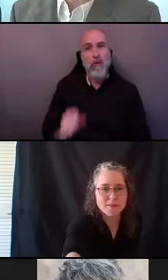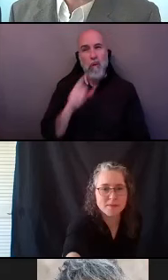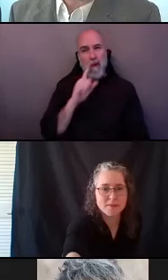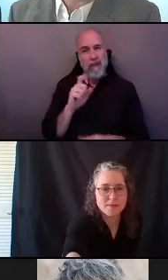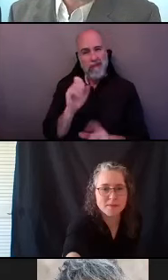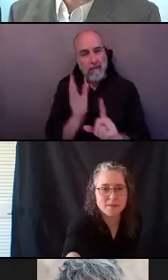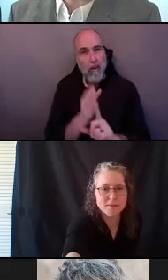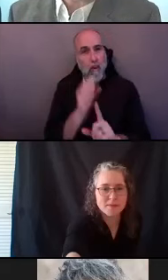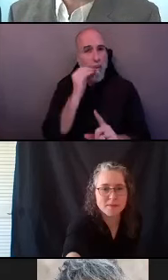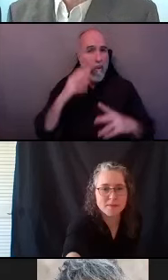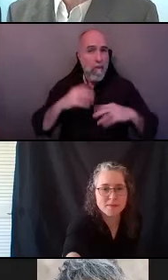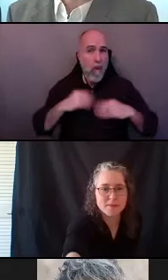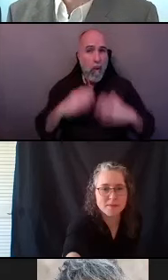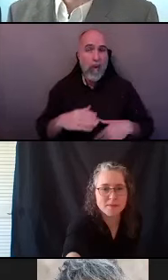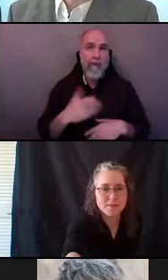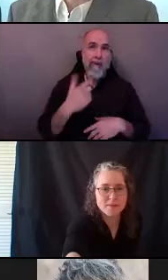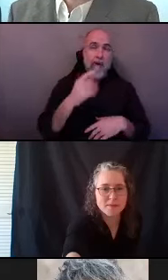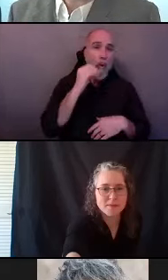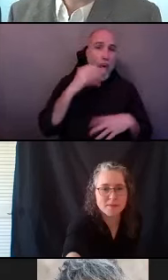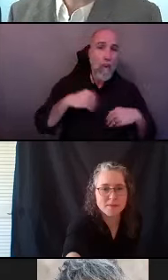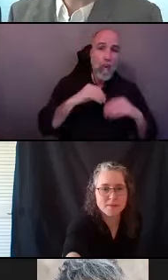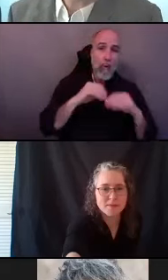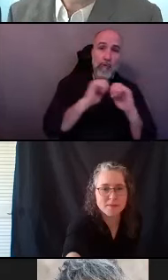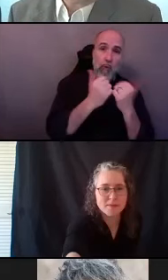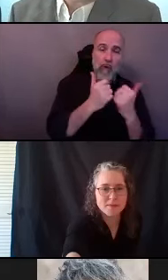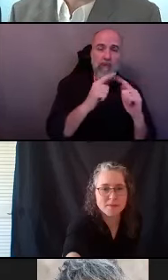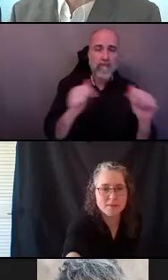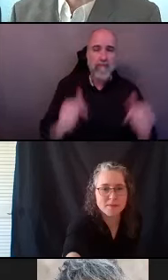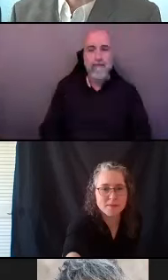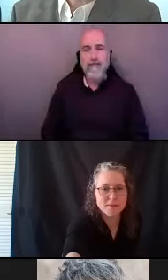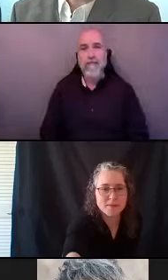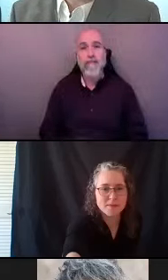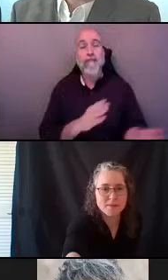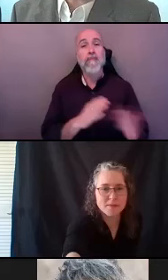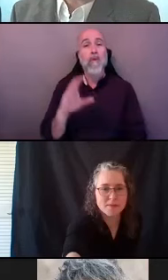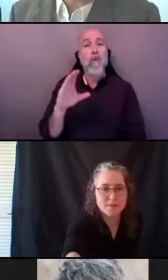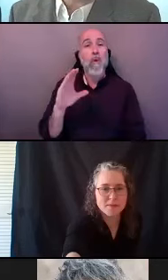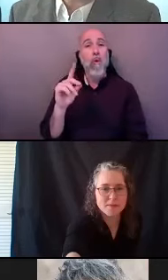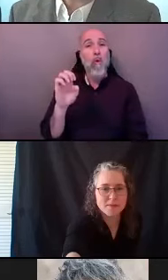There's, homeowners associations and such. Codes enforcement officials